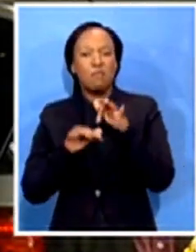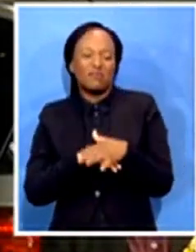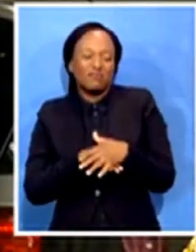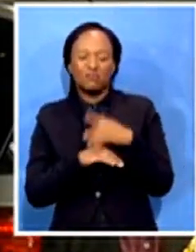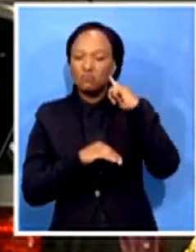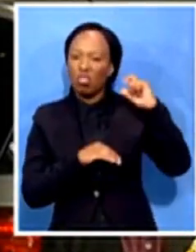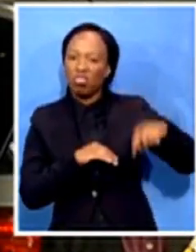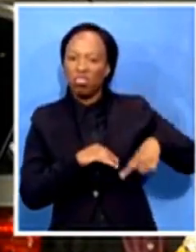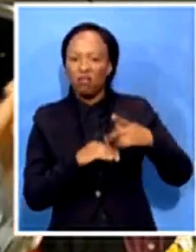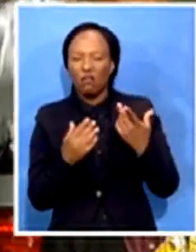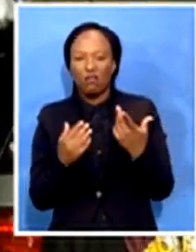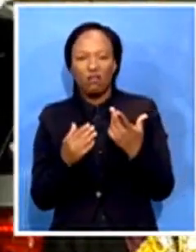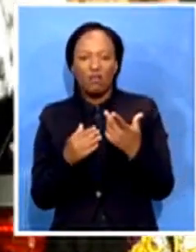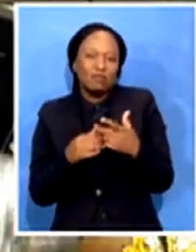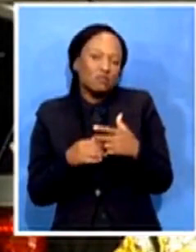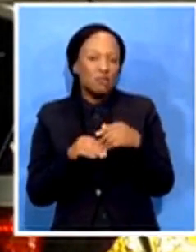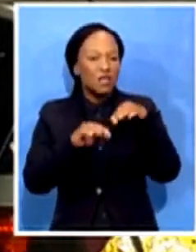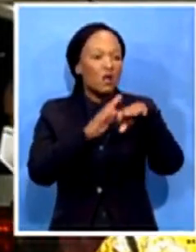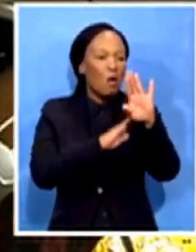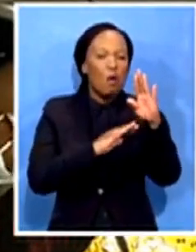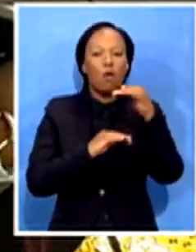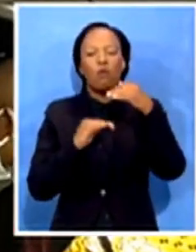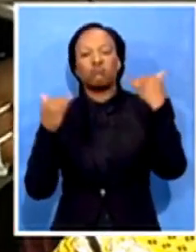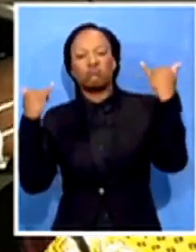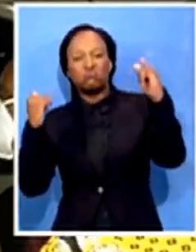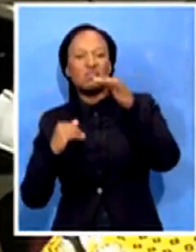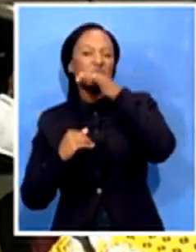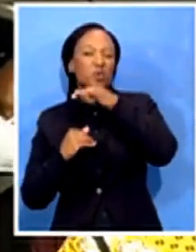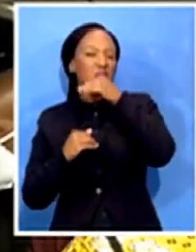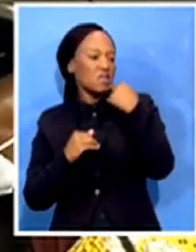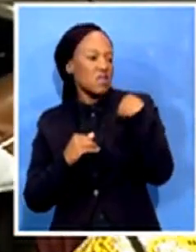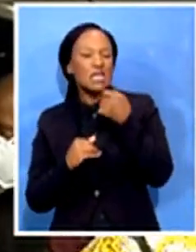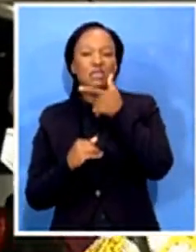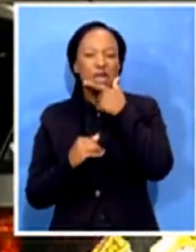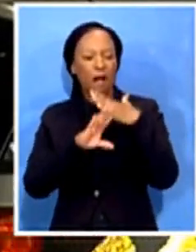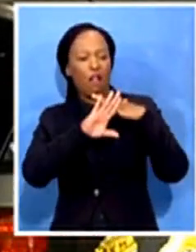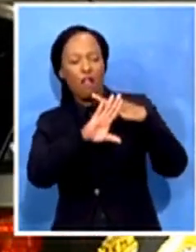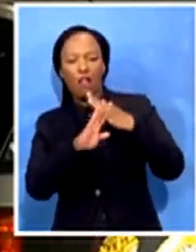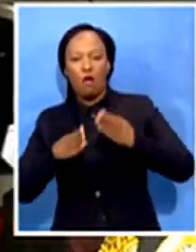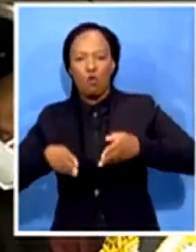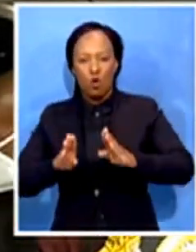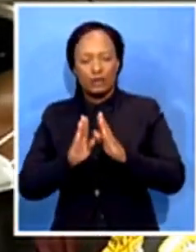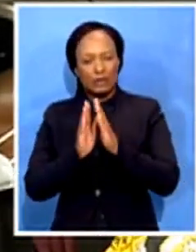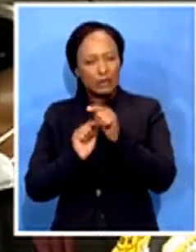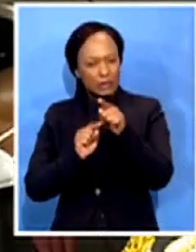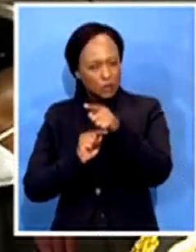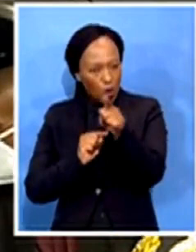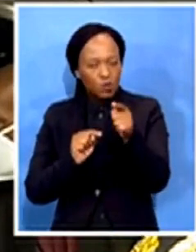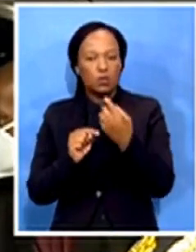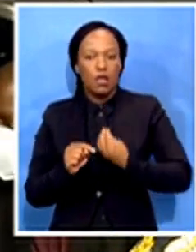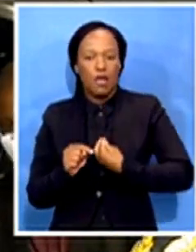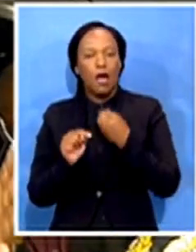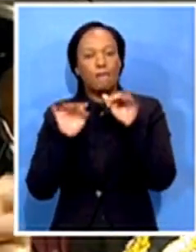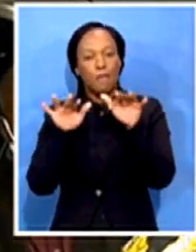drinking spree in December, blocking the roads, I want to say to those young people, although they were doing it for